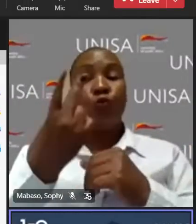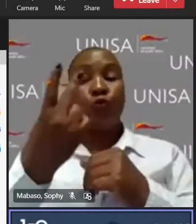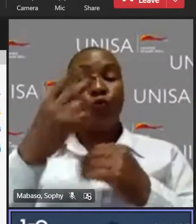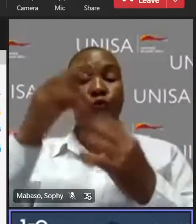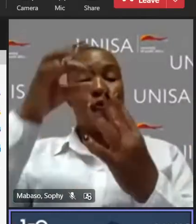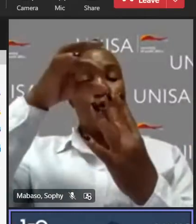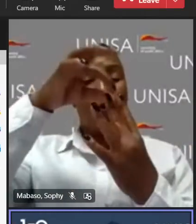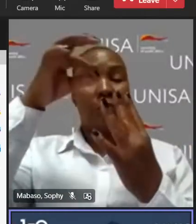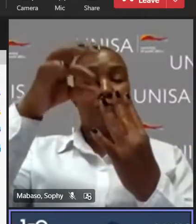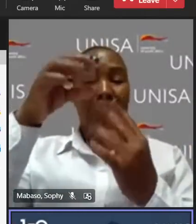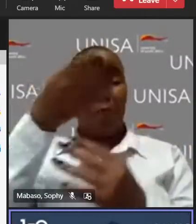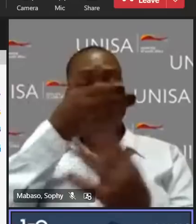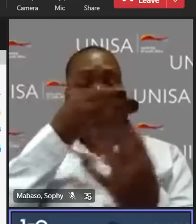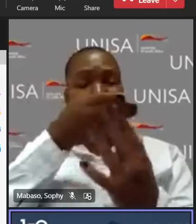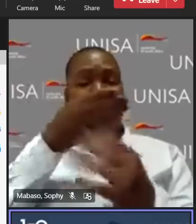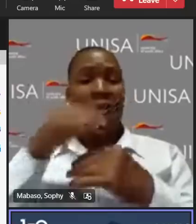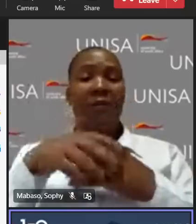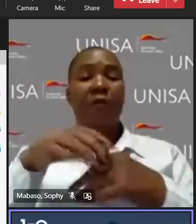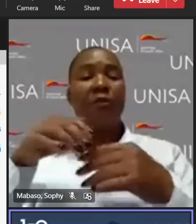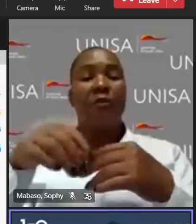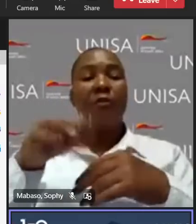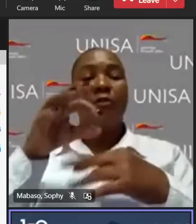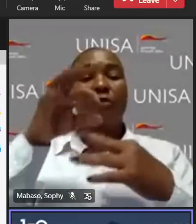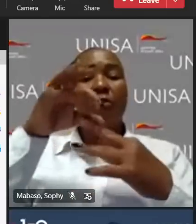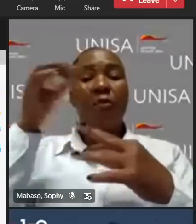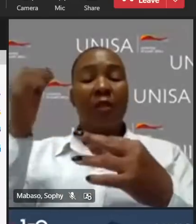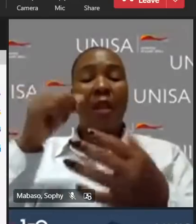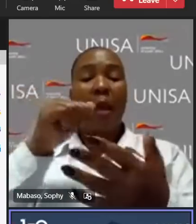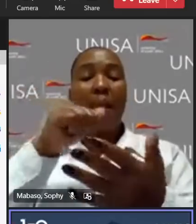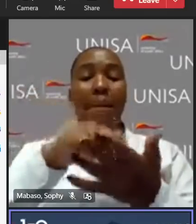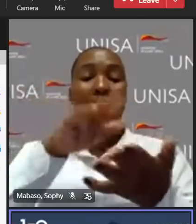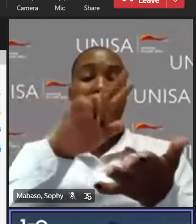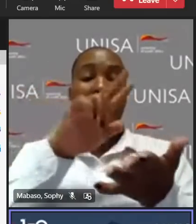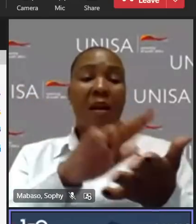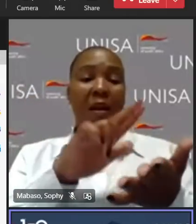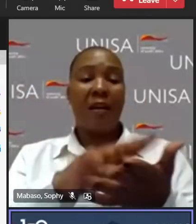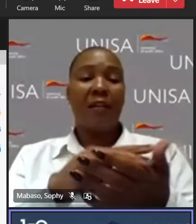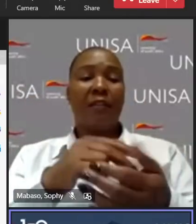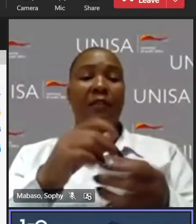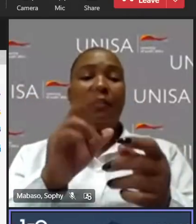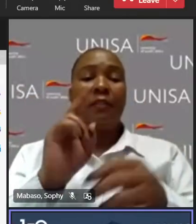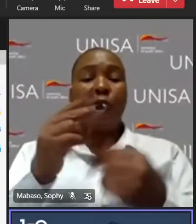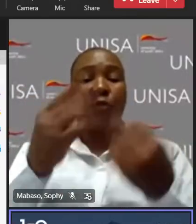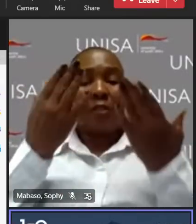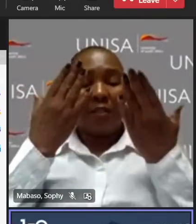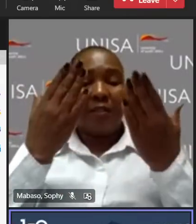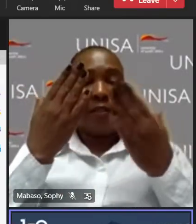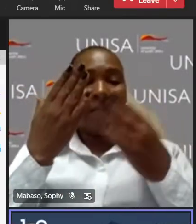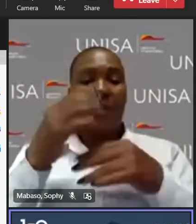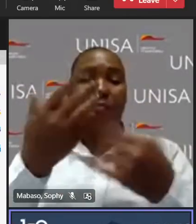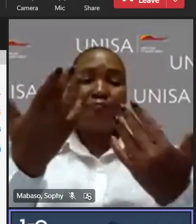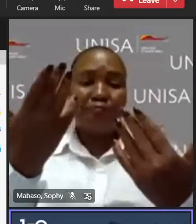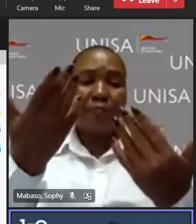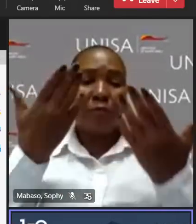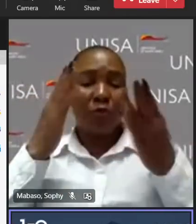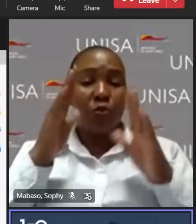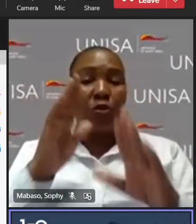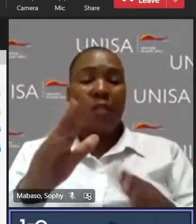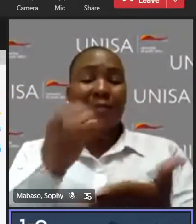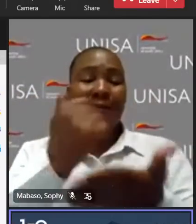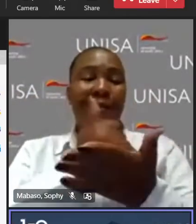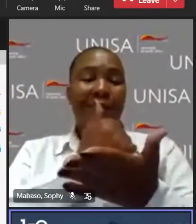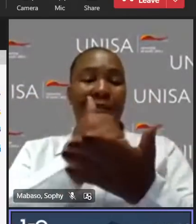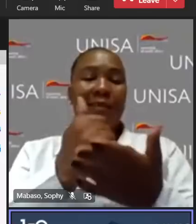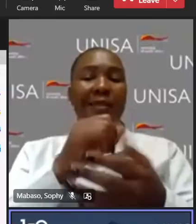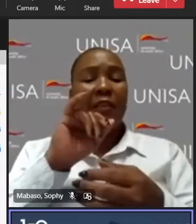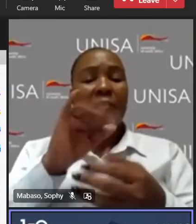have applied, you can apply for readmission. And you click on this button. Obviously, the student is a registered student. So if you